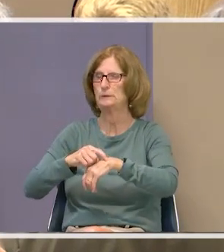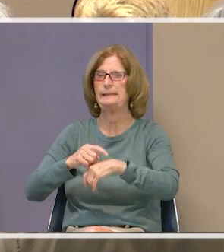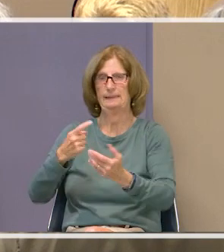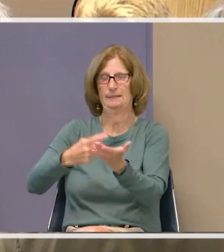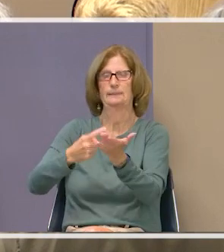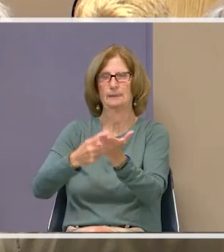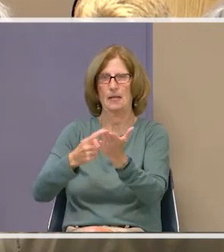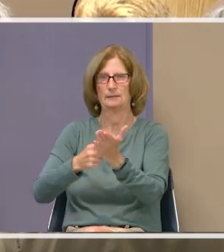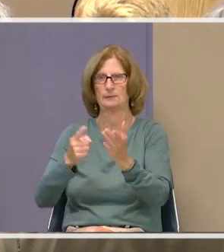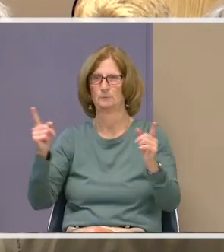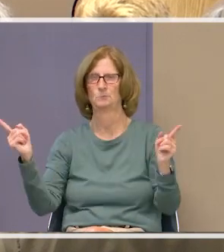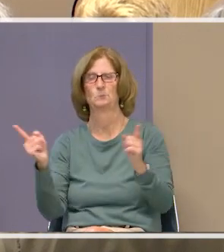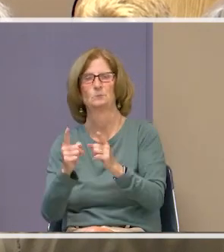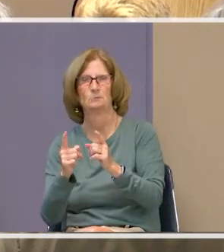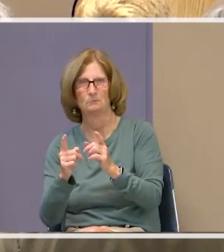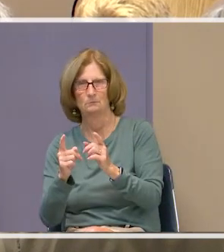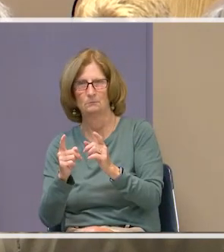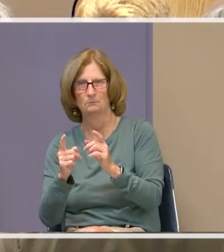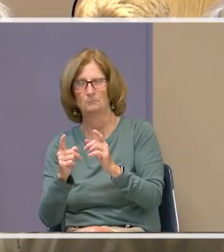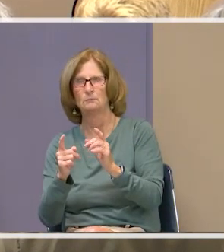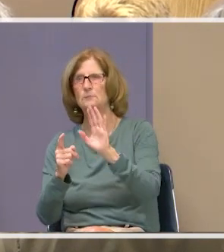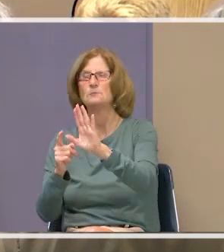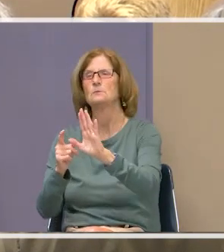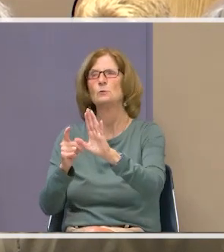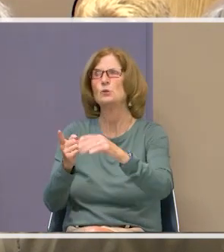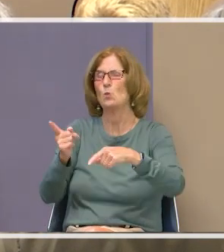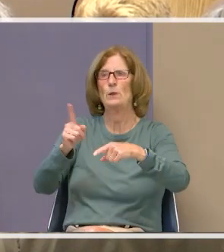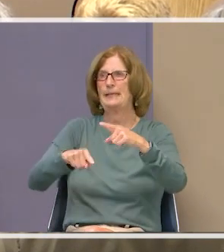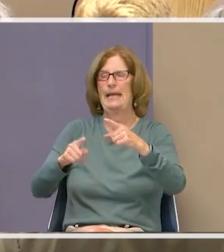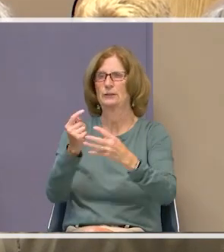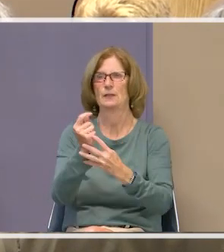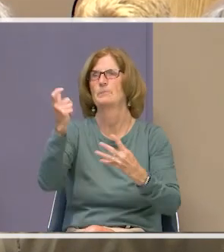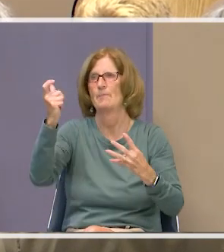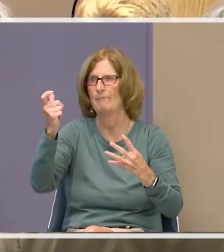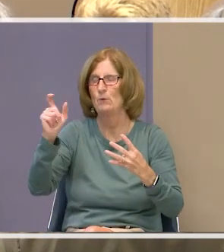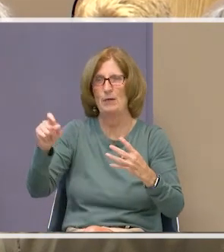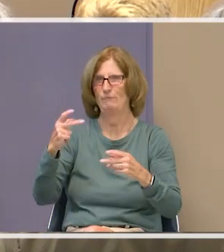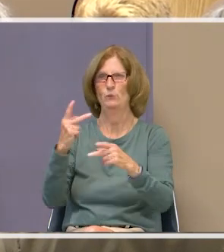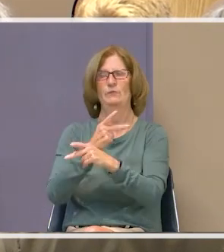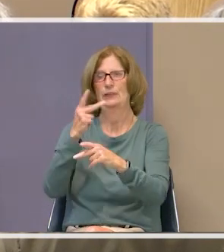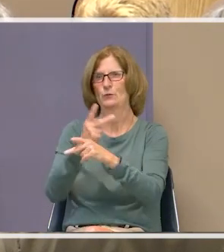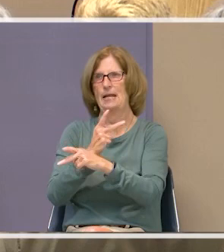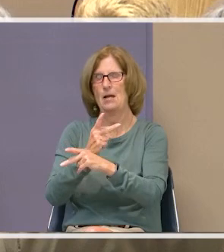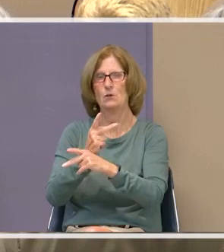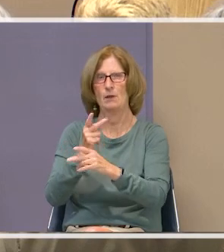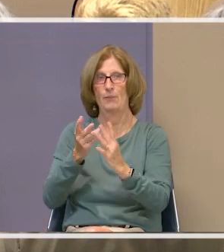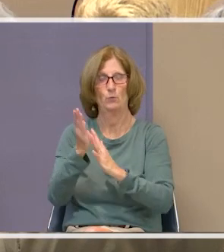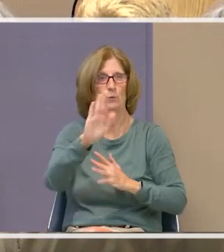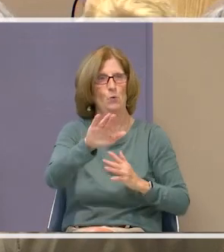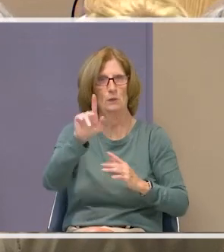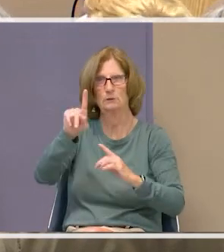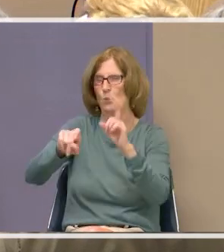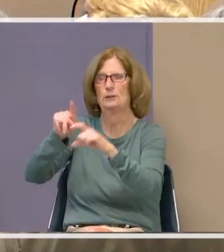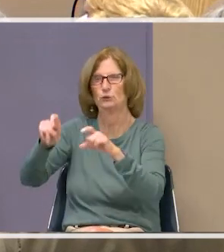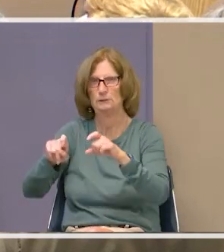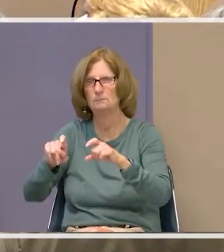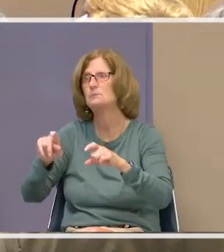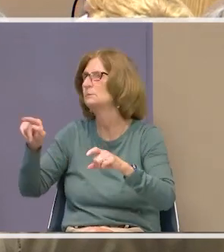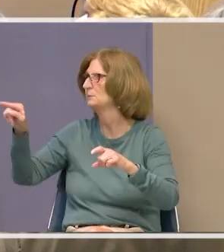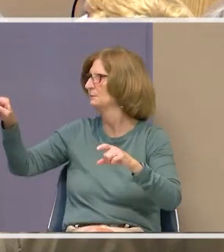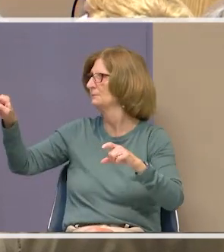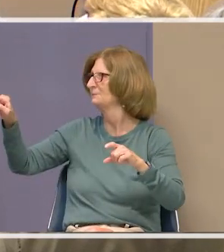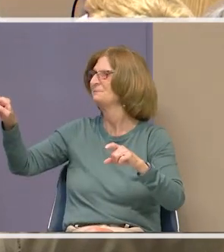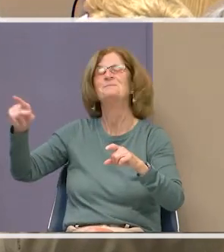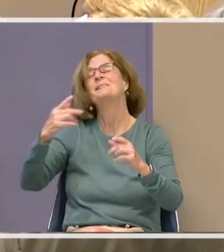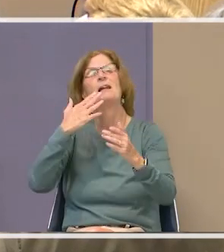to do, there's not gonna be a bus stop before it opens up to 2 lanes. We just have to figure that out later in design. Okay, well, I would like to say it is great to have a